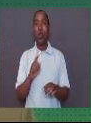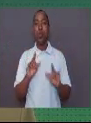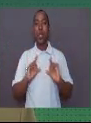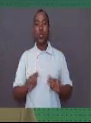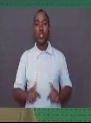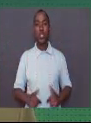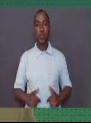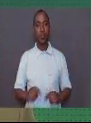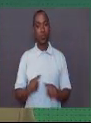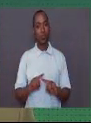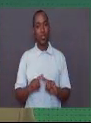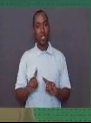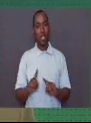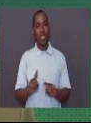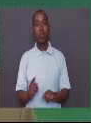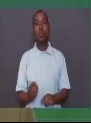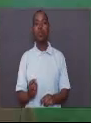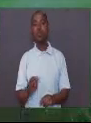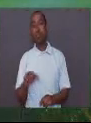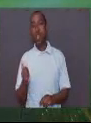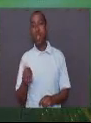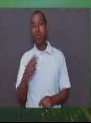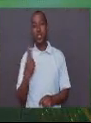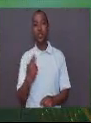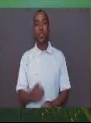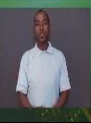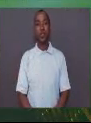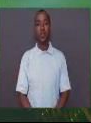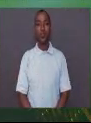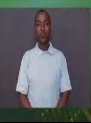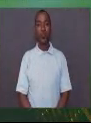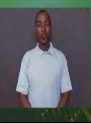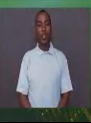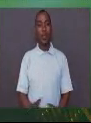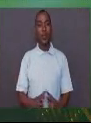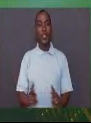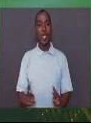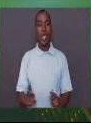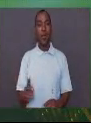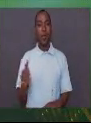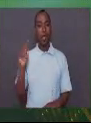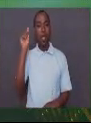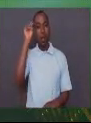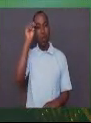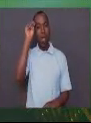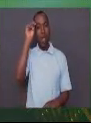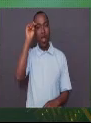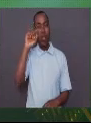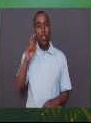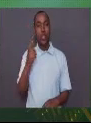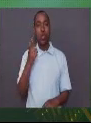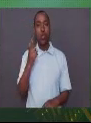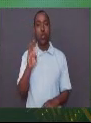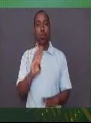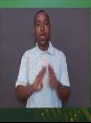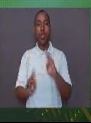some aspect or another. There are very traditional applications